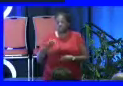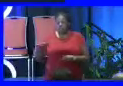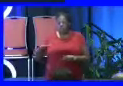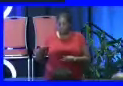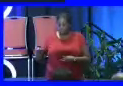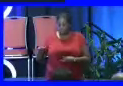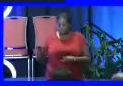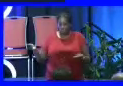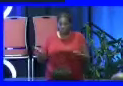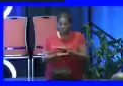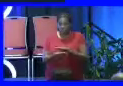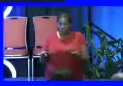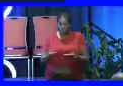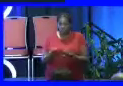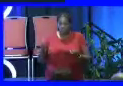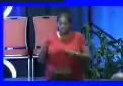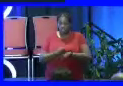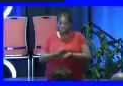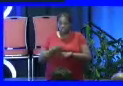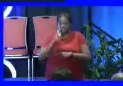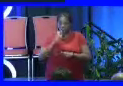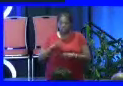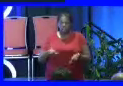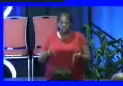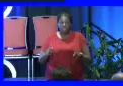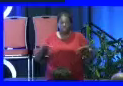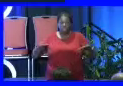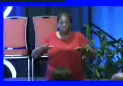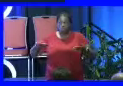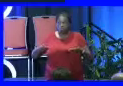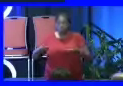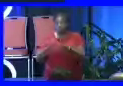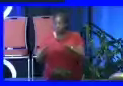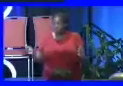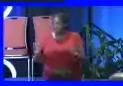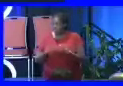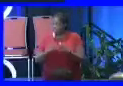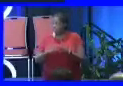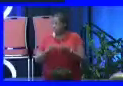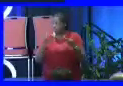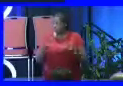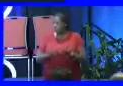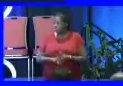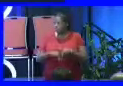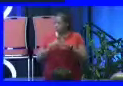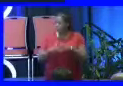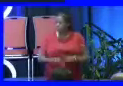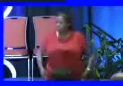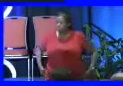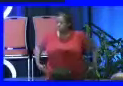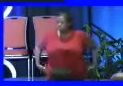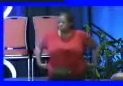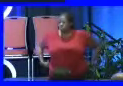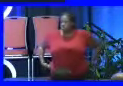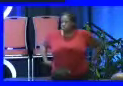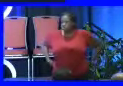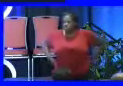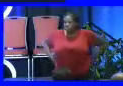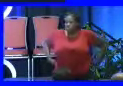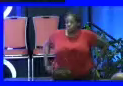to moderate them today. I'm going to let them introduce themselves and then we'll kick it off. Go ahead, Glenn.